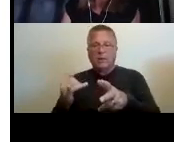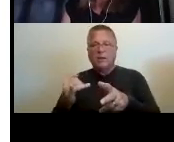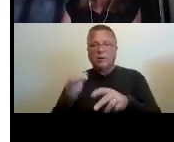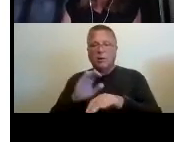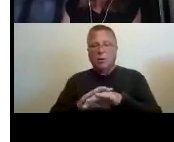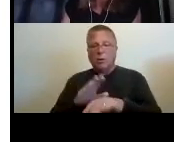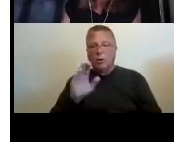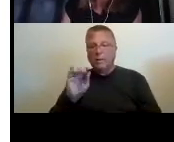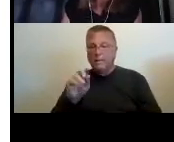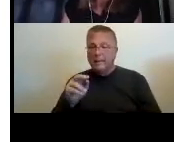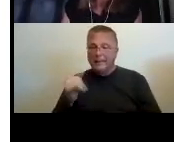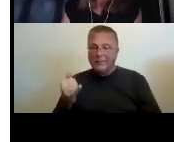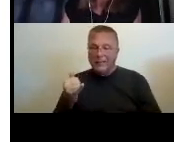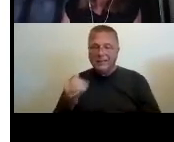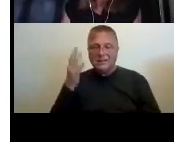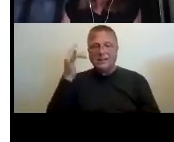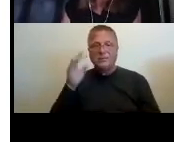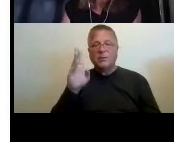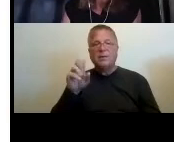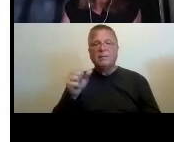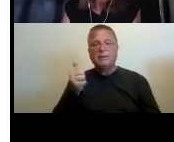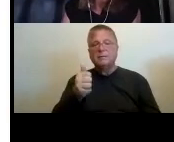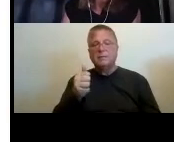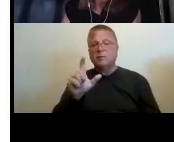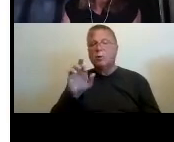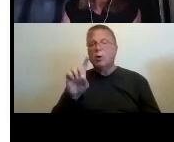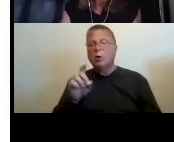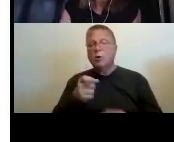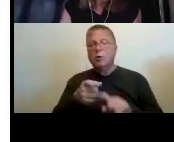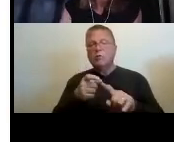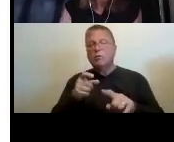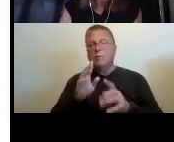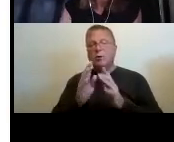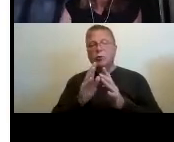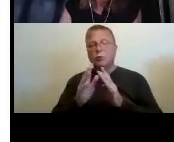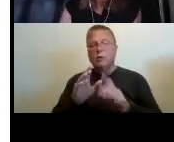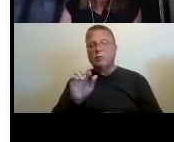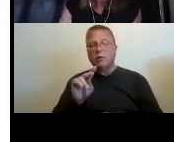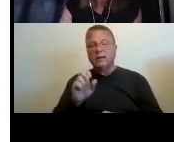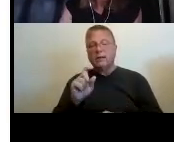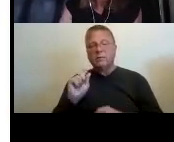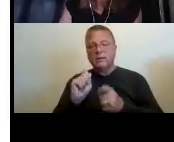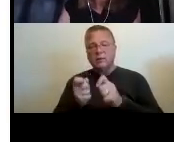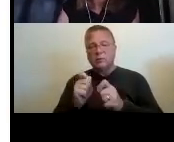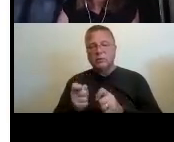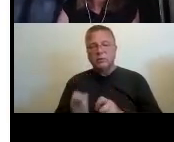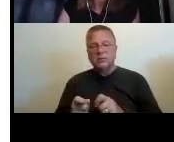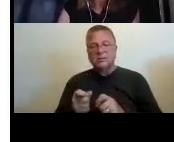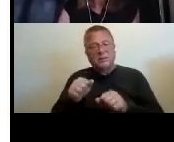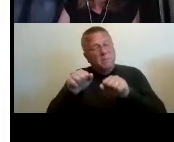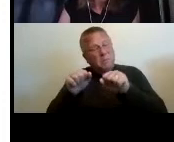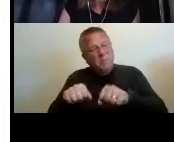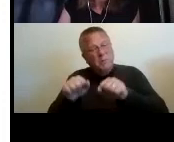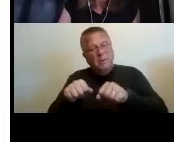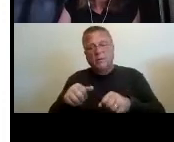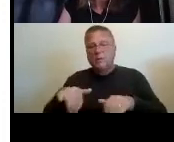is. And so that's why the buses will actually load from the travel lane. So we would need to adjust, perhaps. We have not